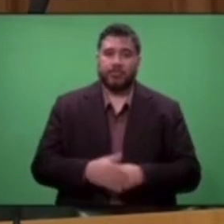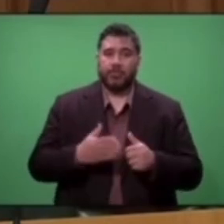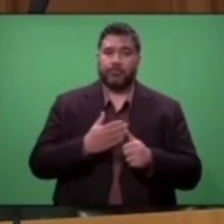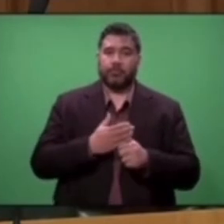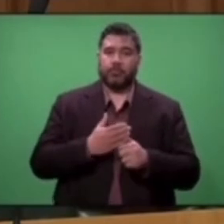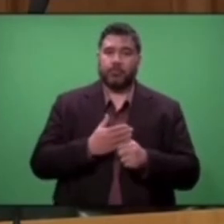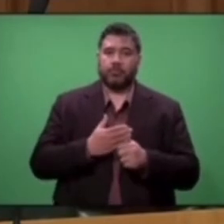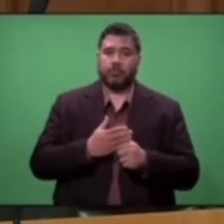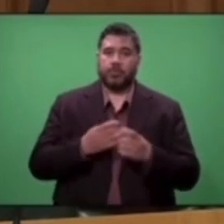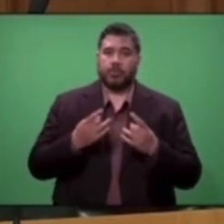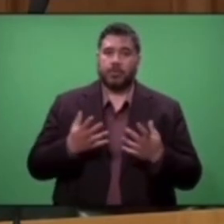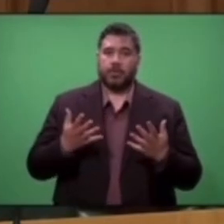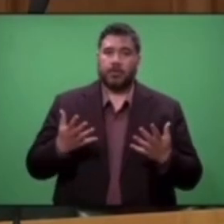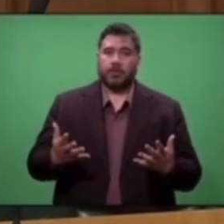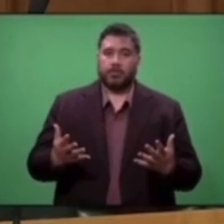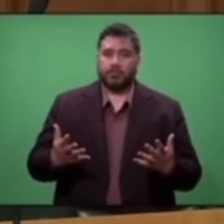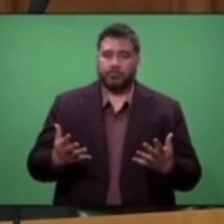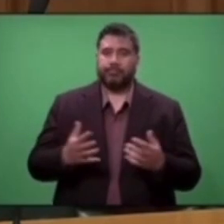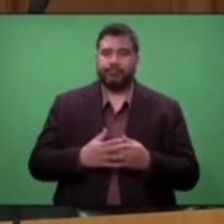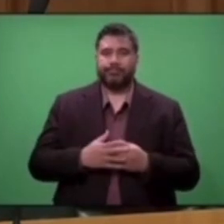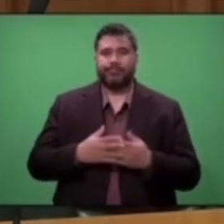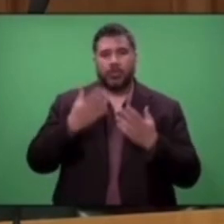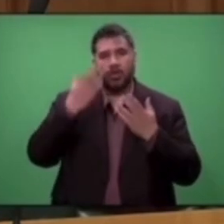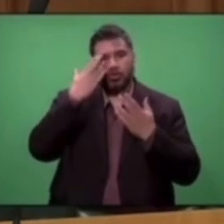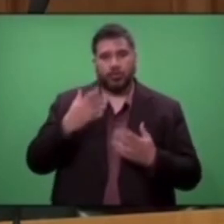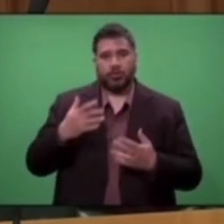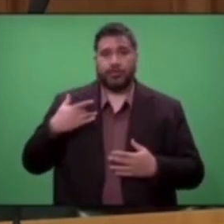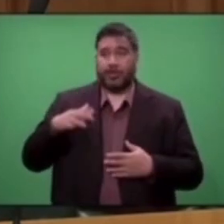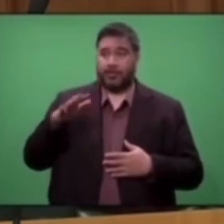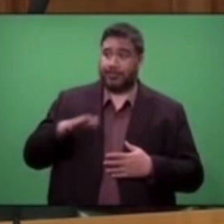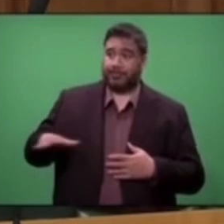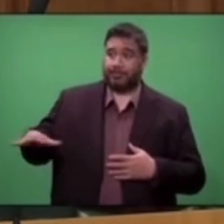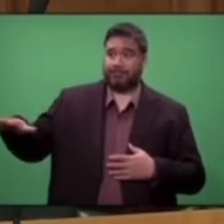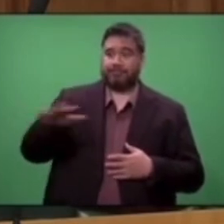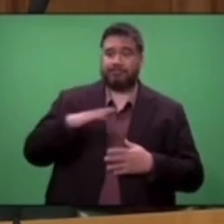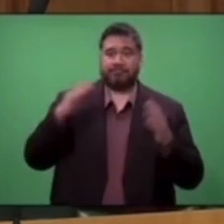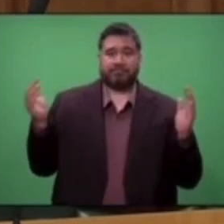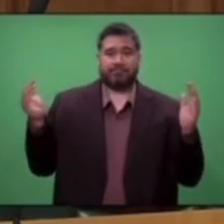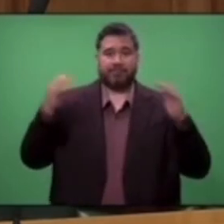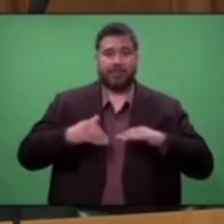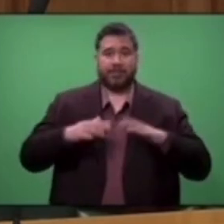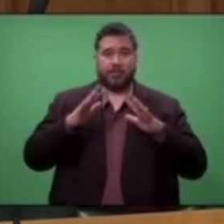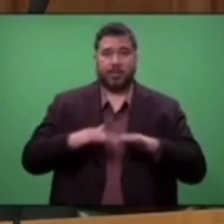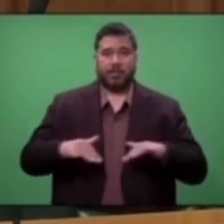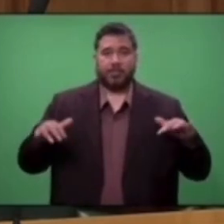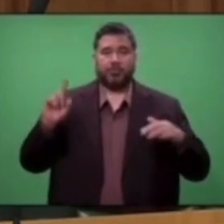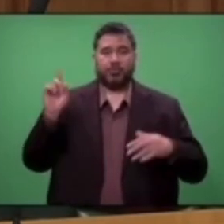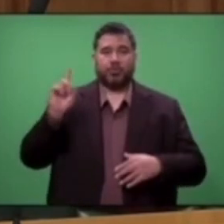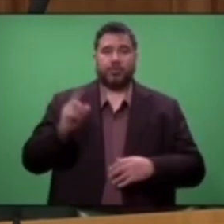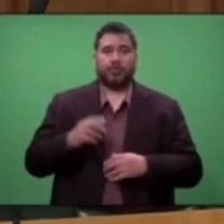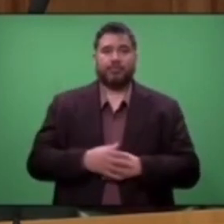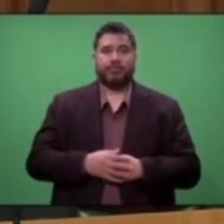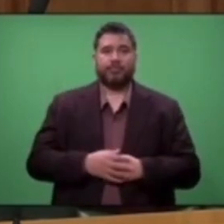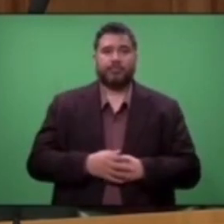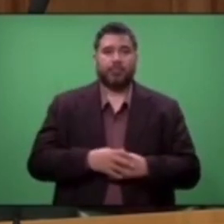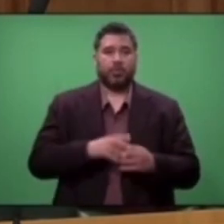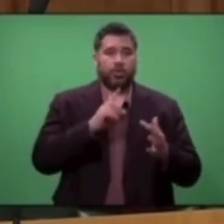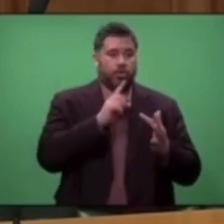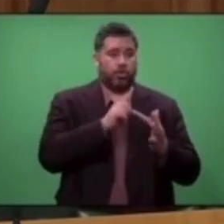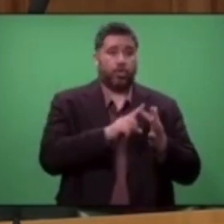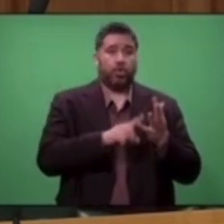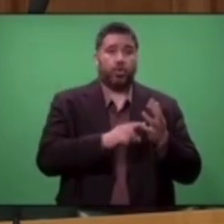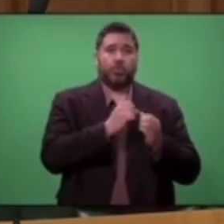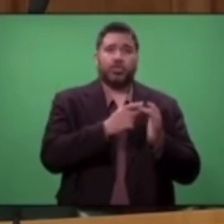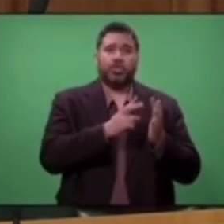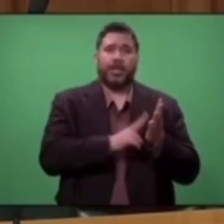the survivors gathered here today at Parliament. I mihi to Eugene Ryder and